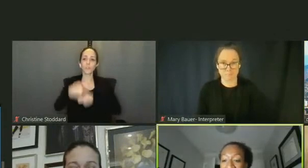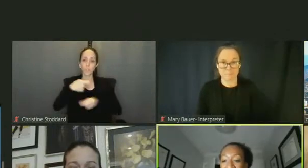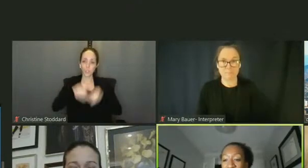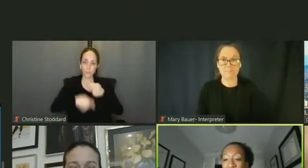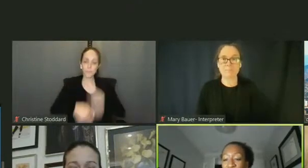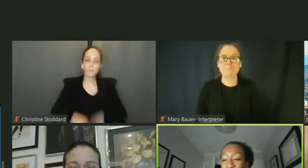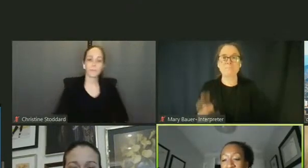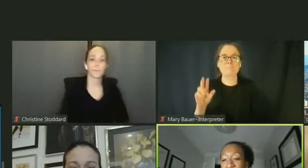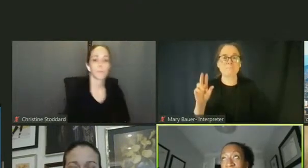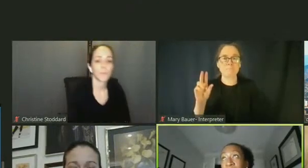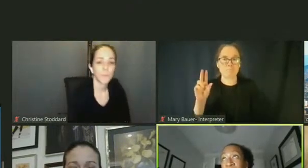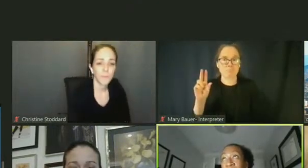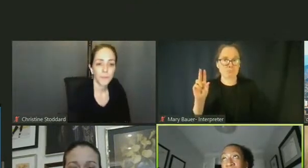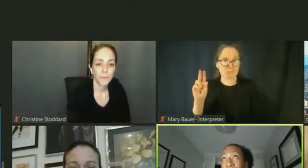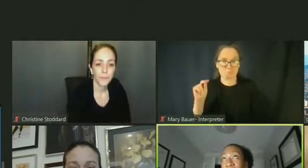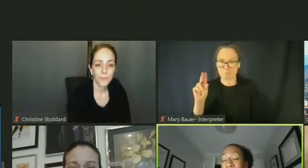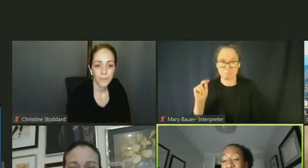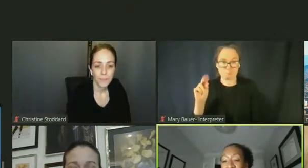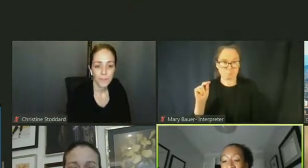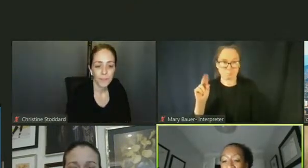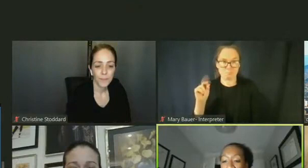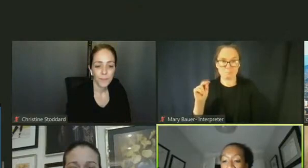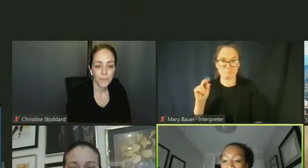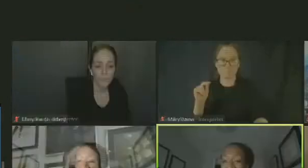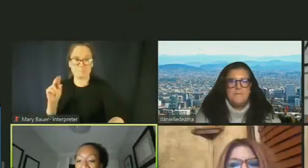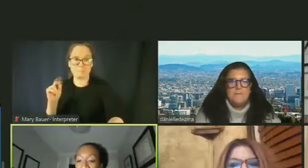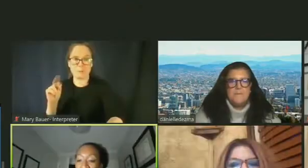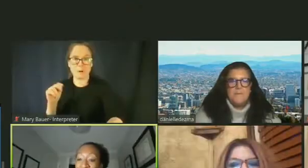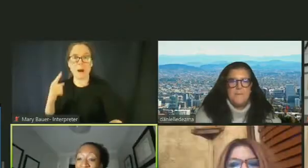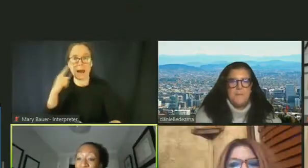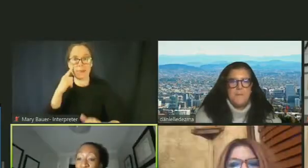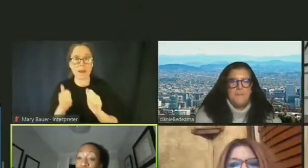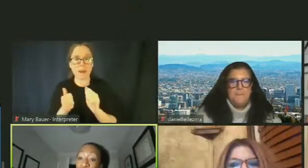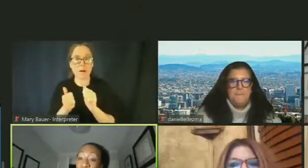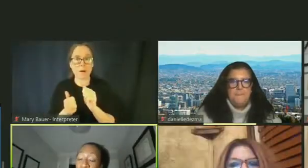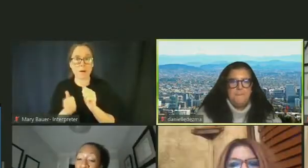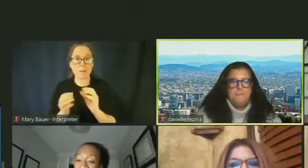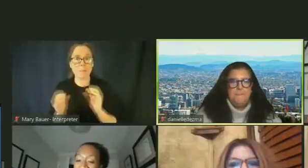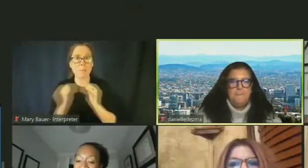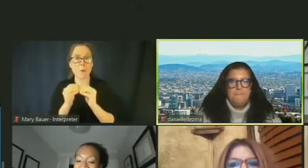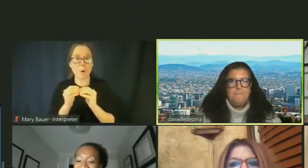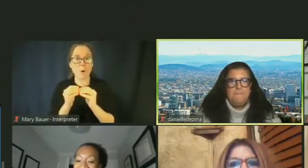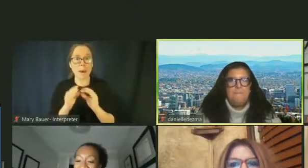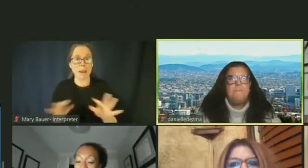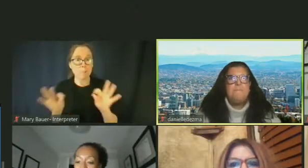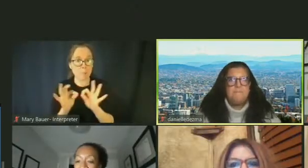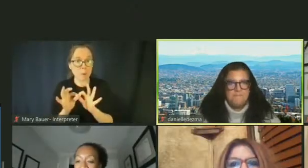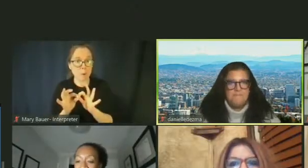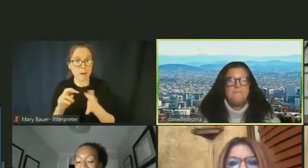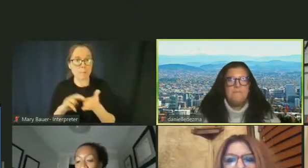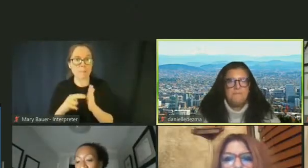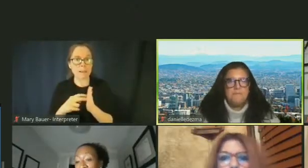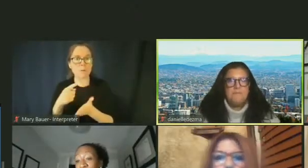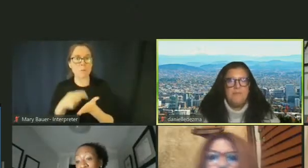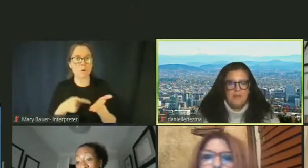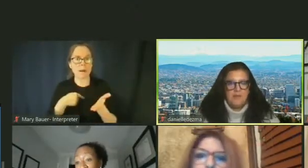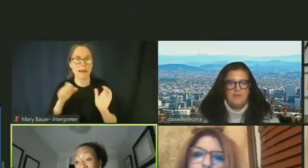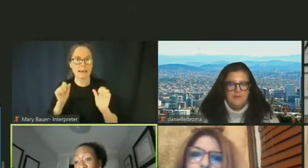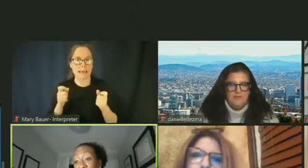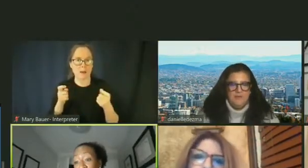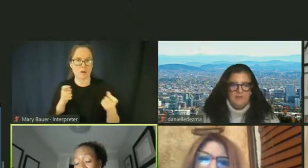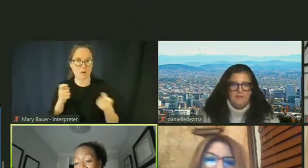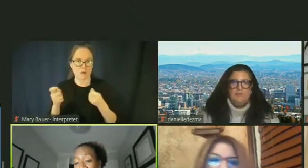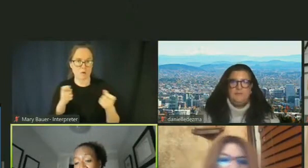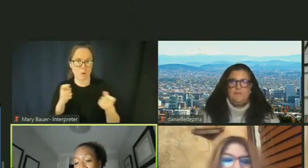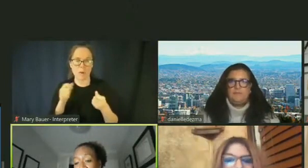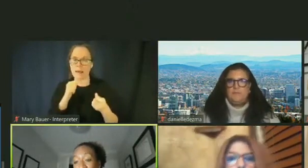I think certainly, I think about more important being what I have control over most versus what I rely on